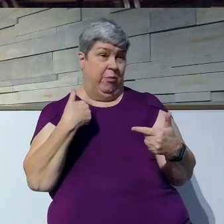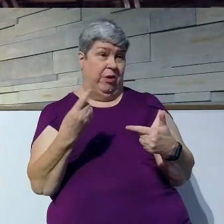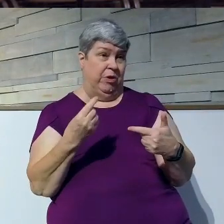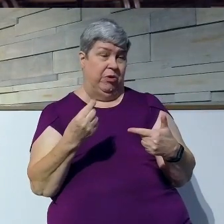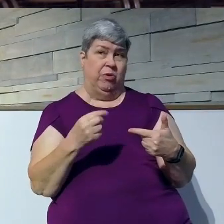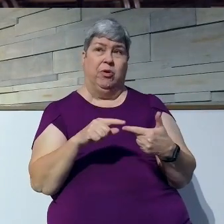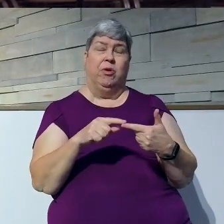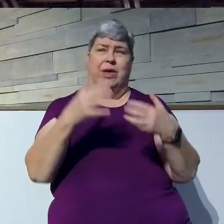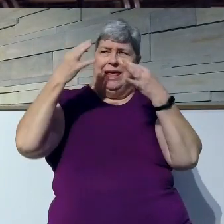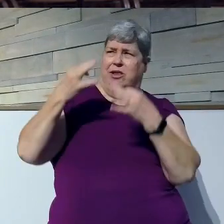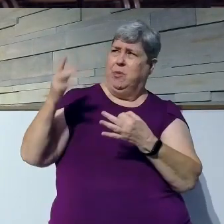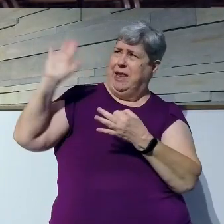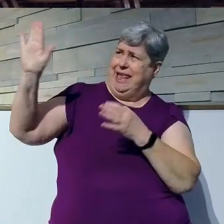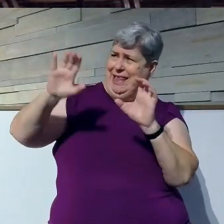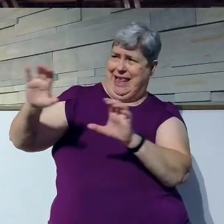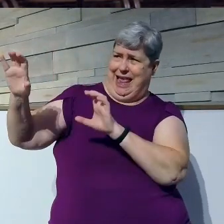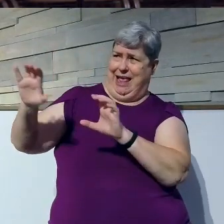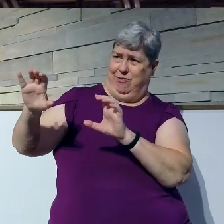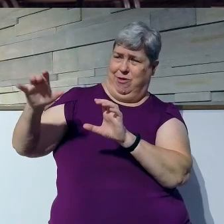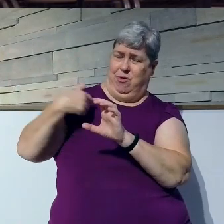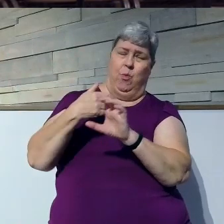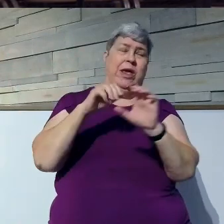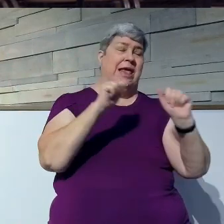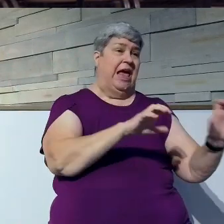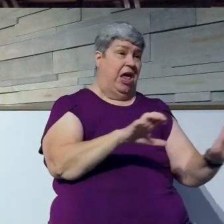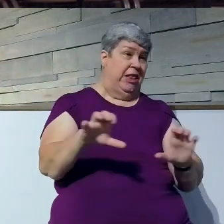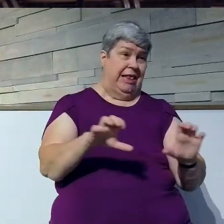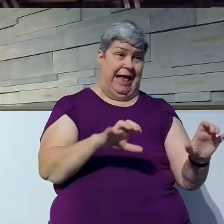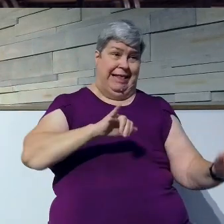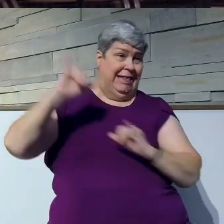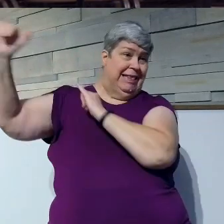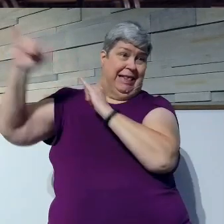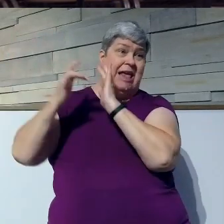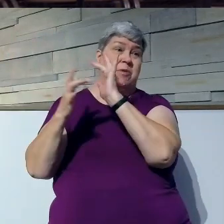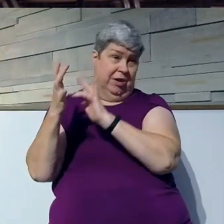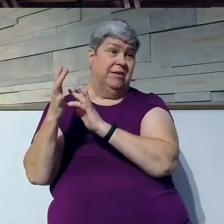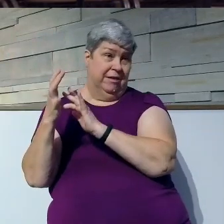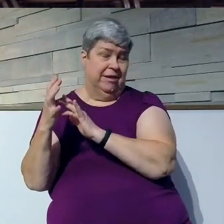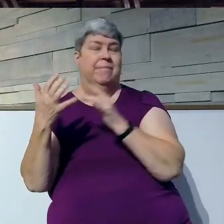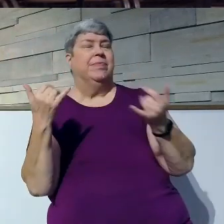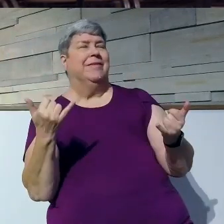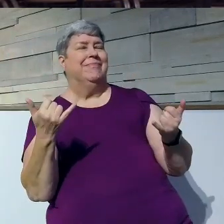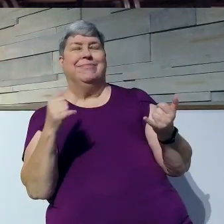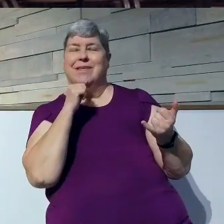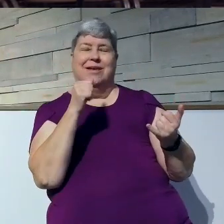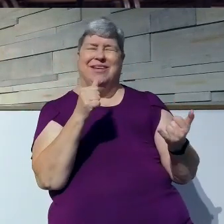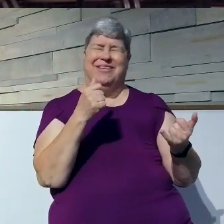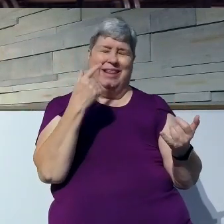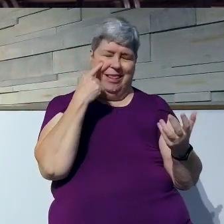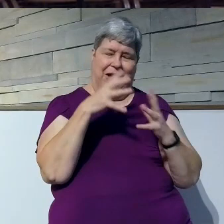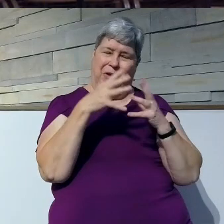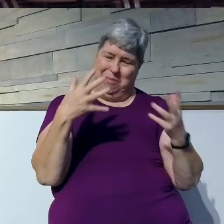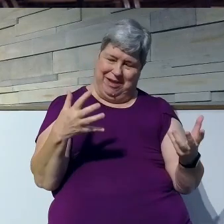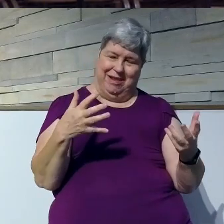want to determine what he did so that we can do the same things that Jesus did. Now, don't press this too